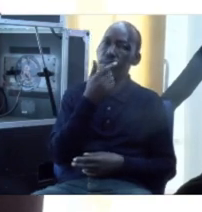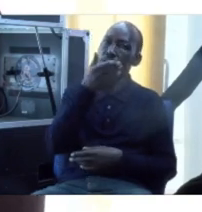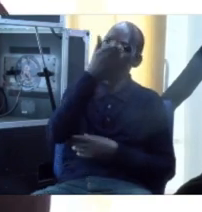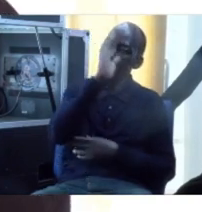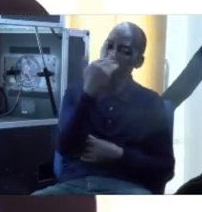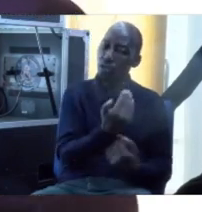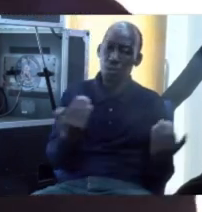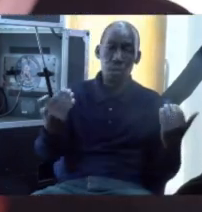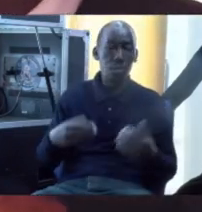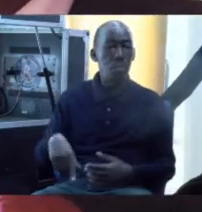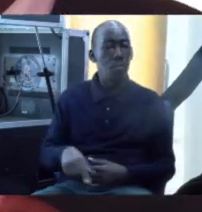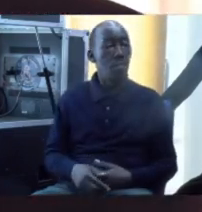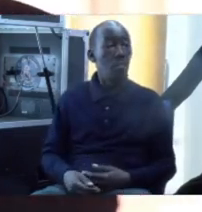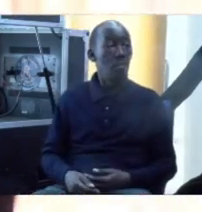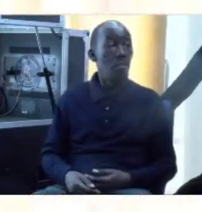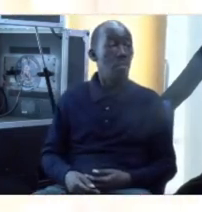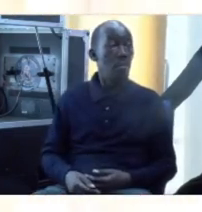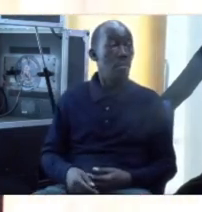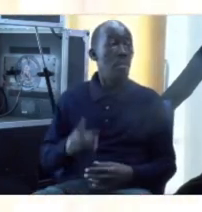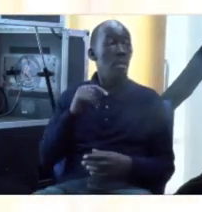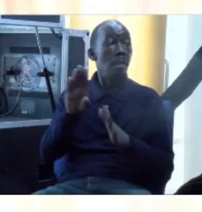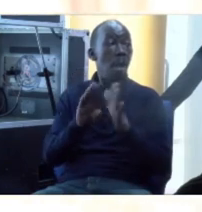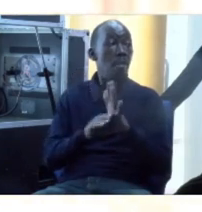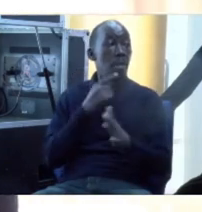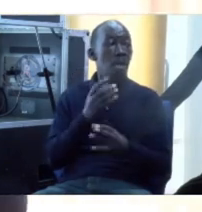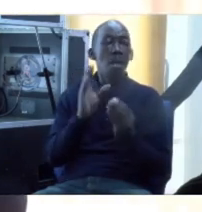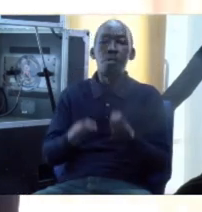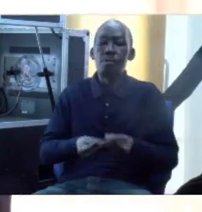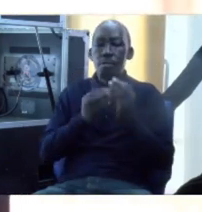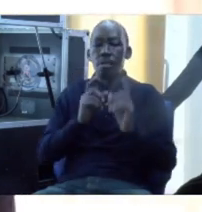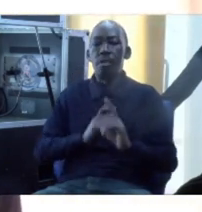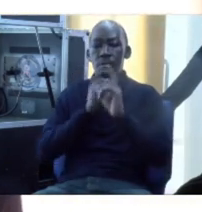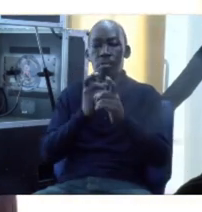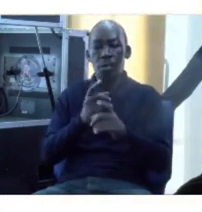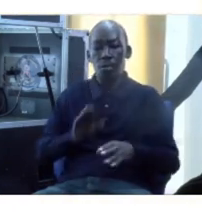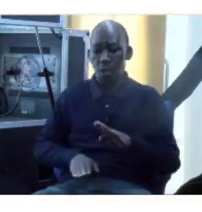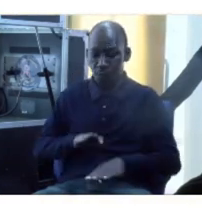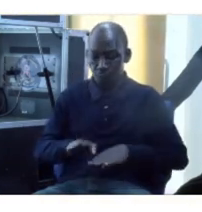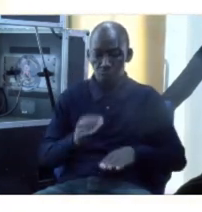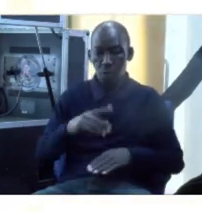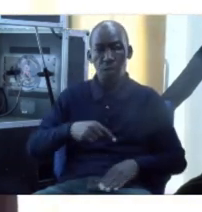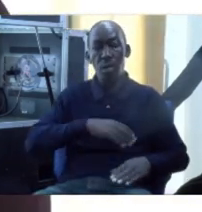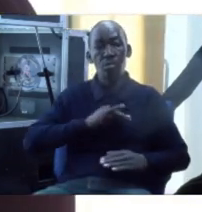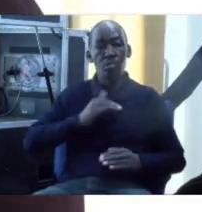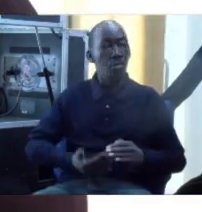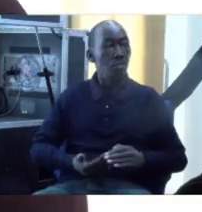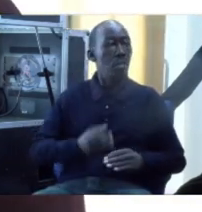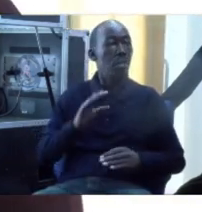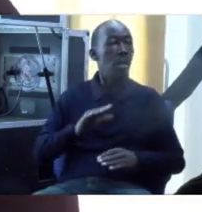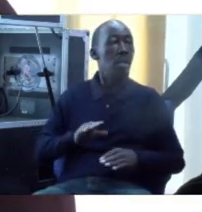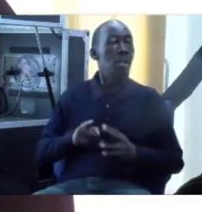children? Hata watoto. The Bible says the gift, the fruit of the womb is their gift from